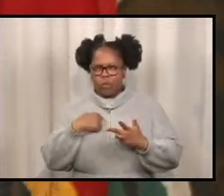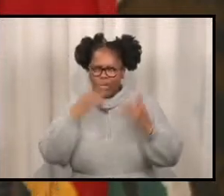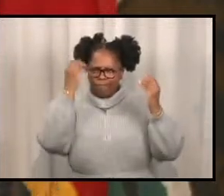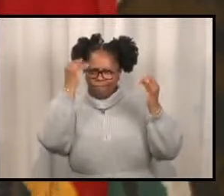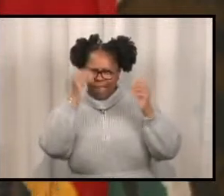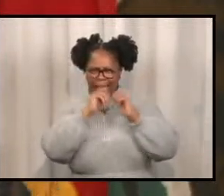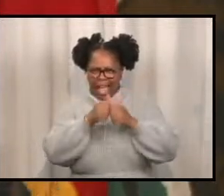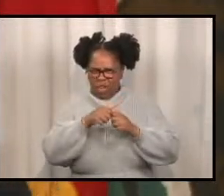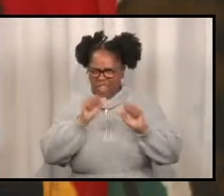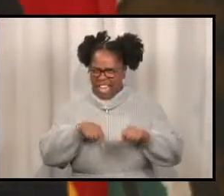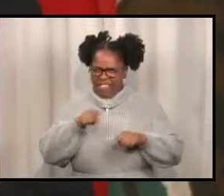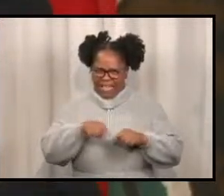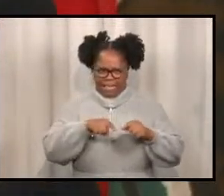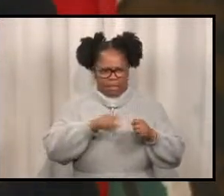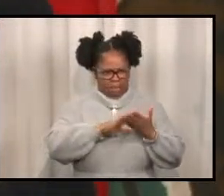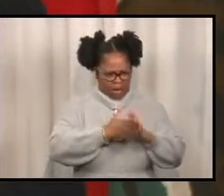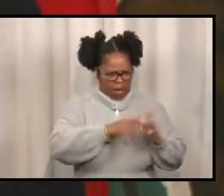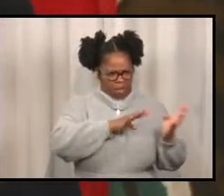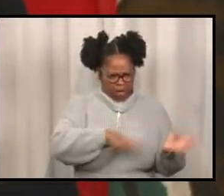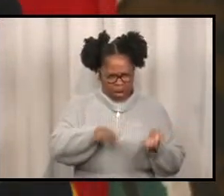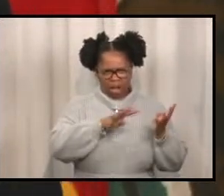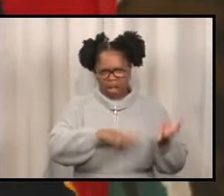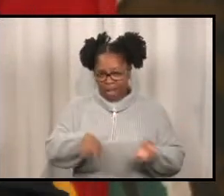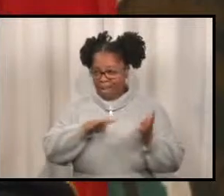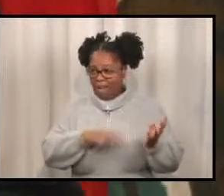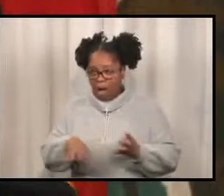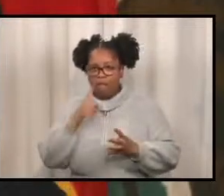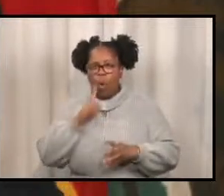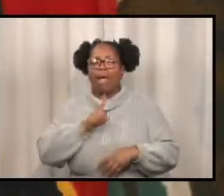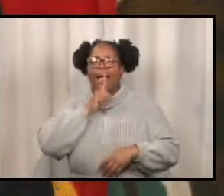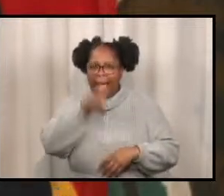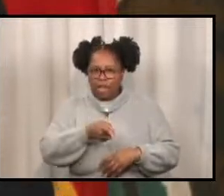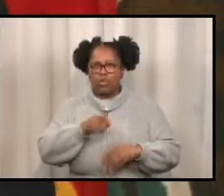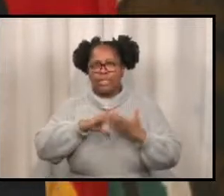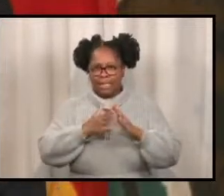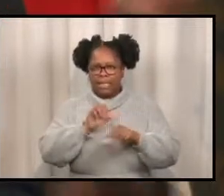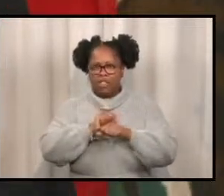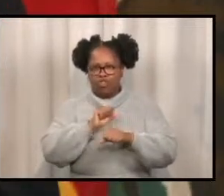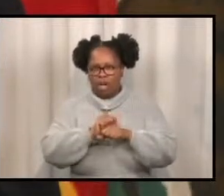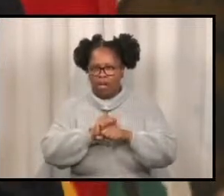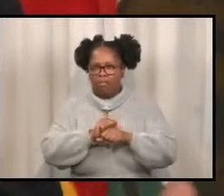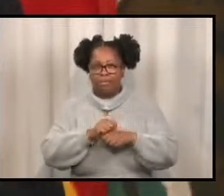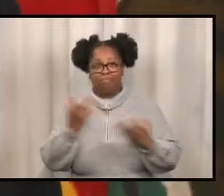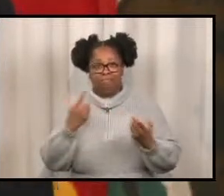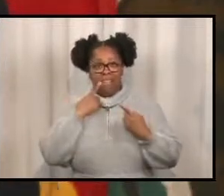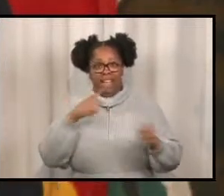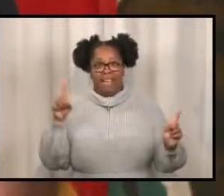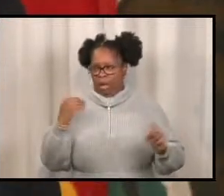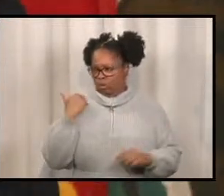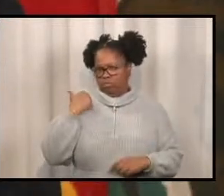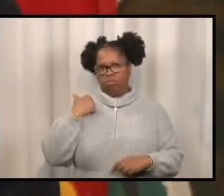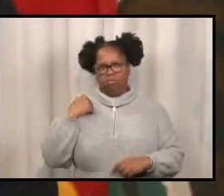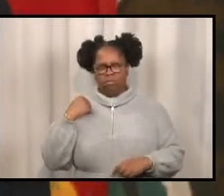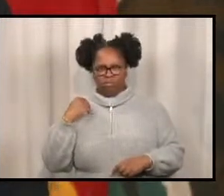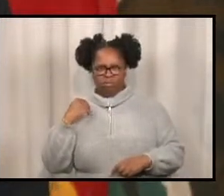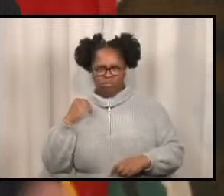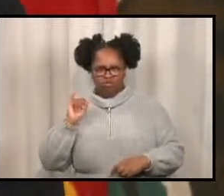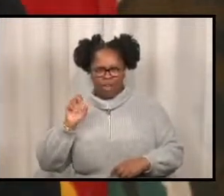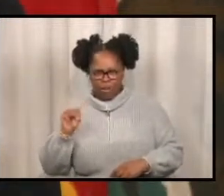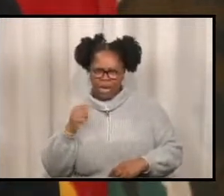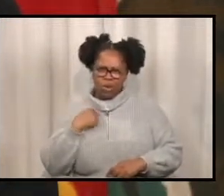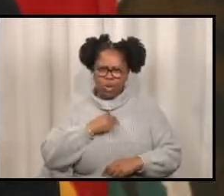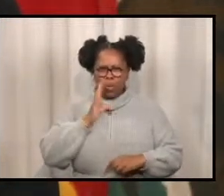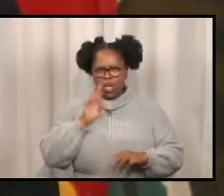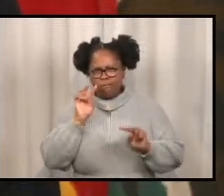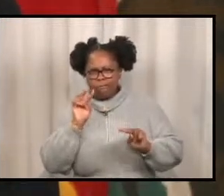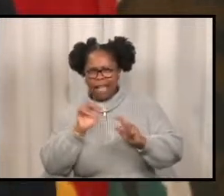turn this into a pipeline to actual city jobs. And so we announced at the State of the City we're going to be looking at